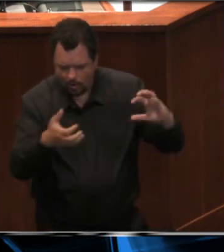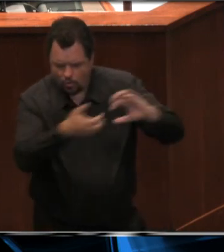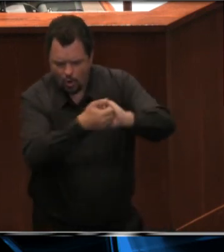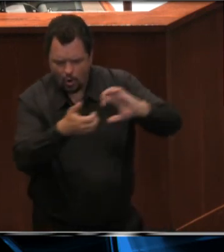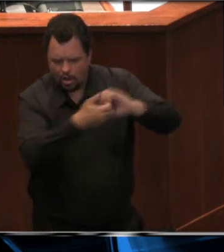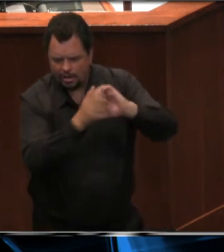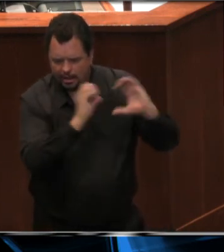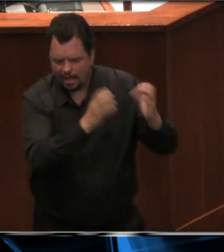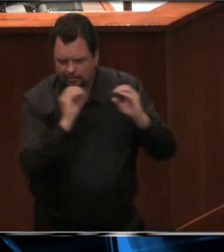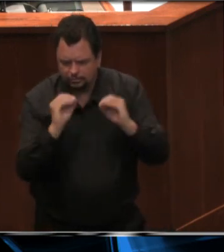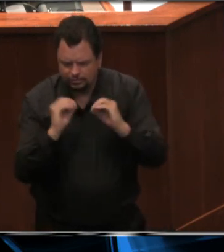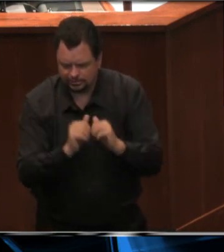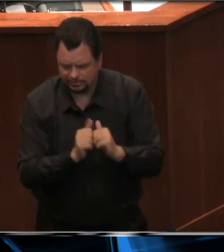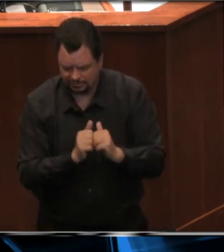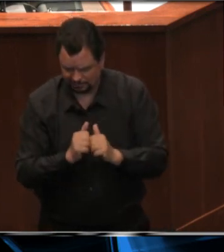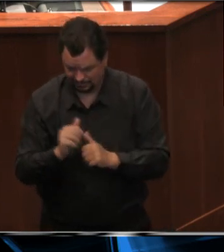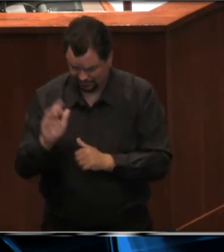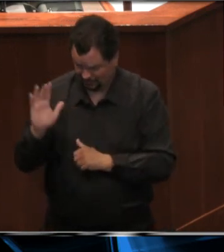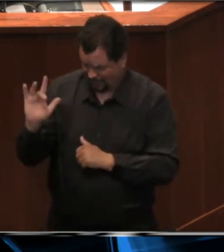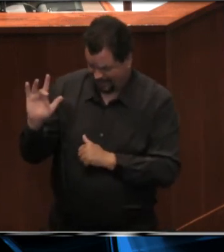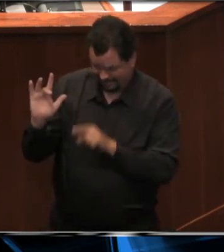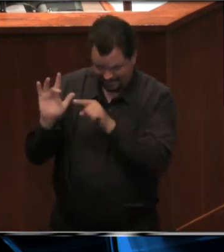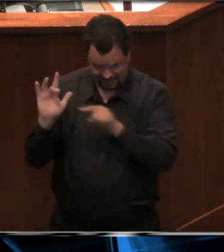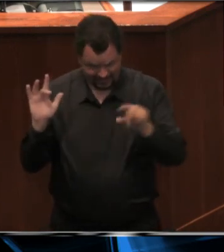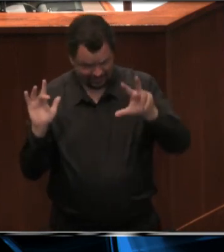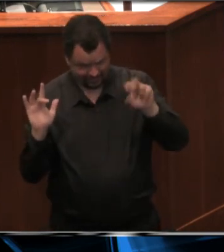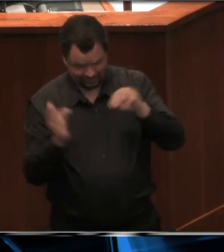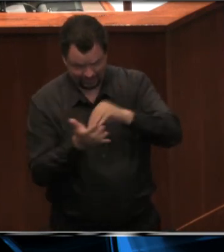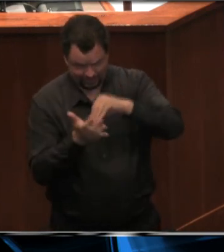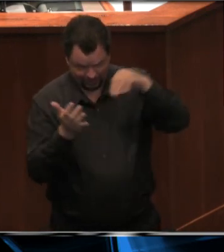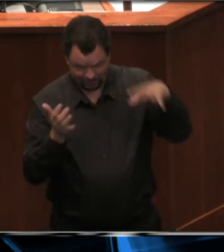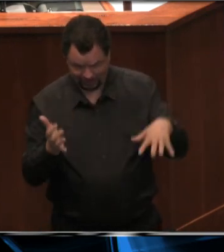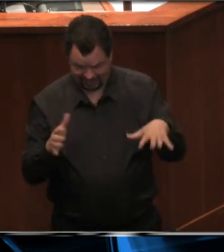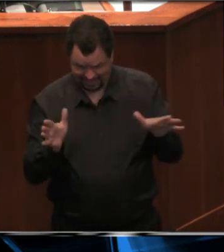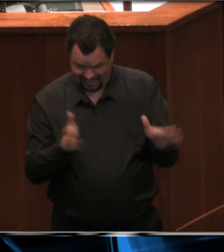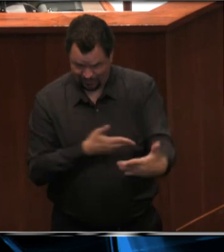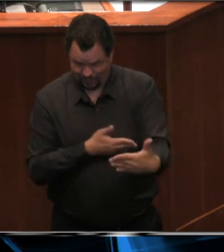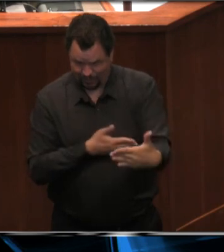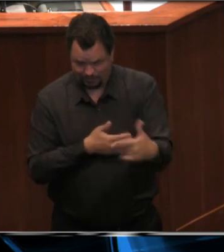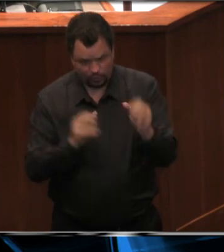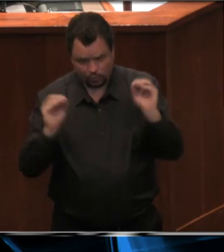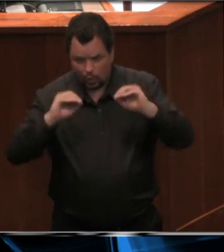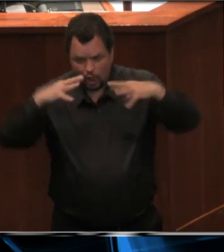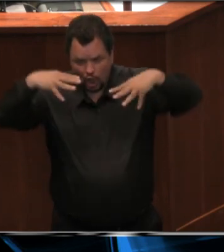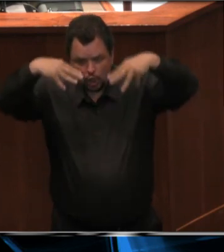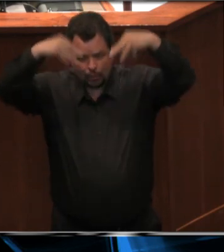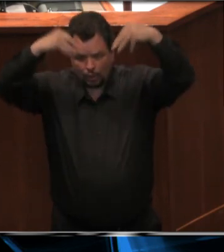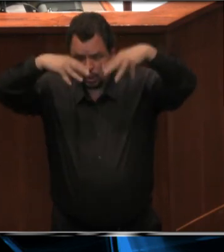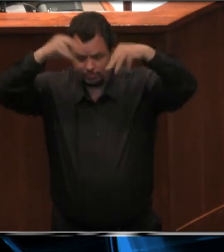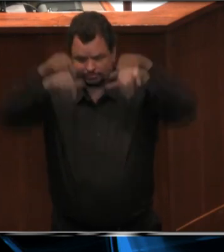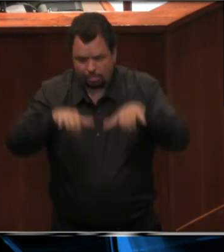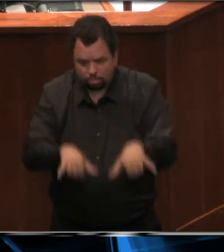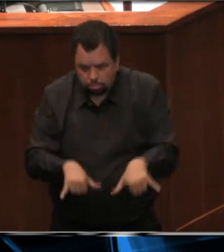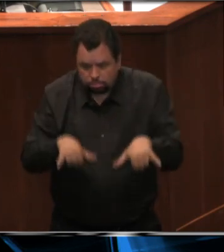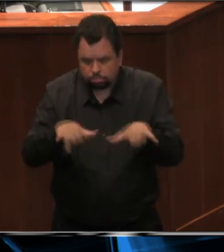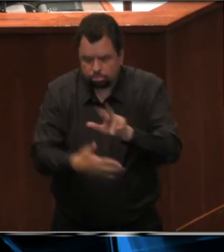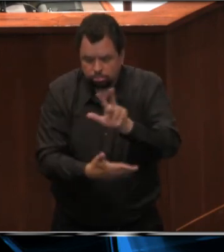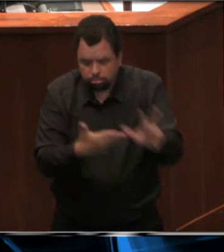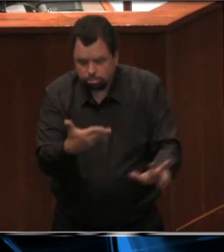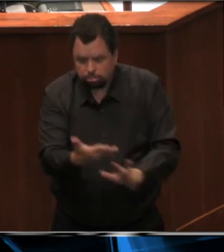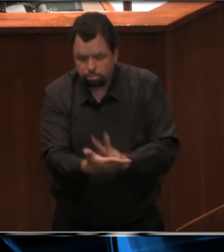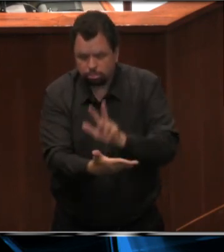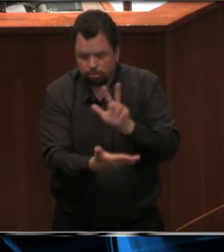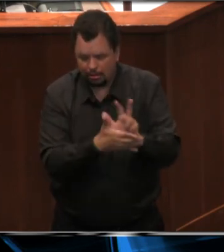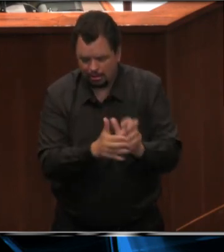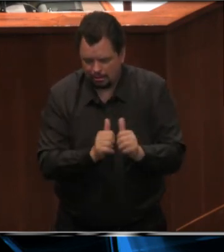35 students for 3 hours in a poorly ventilated classroom, I will get infected. It's not a matter of if, but when, and how sick will I